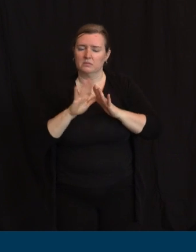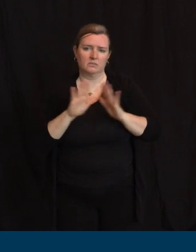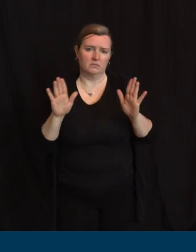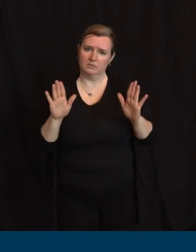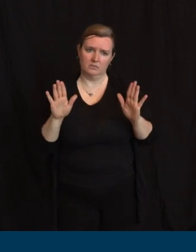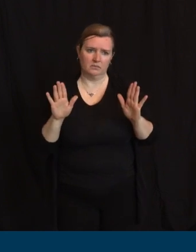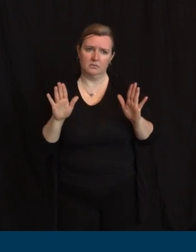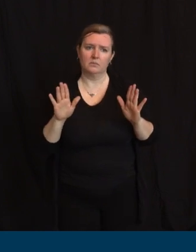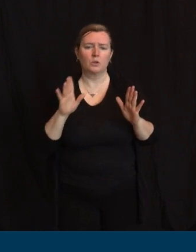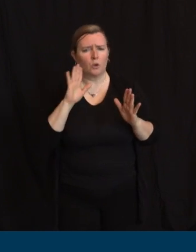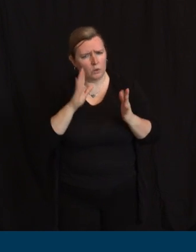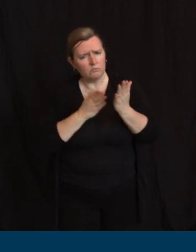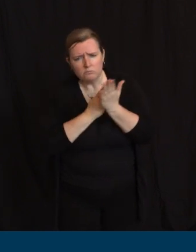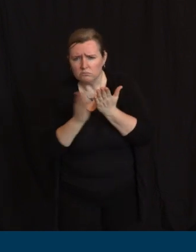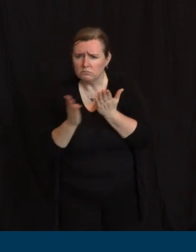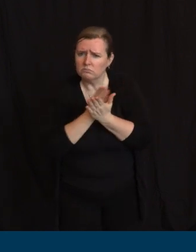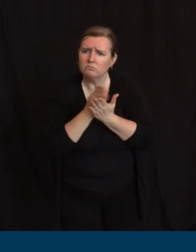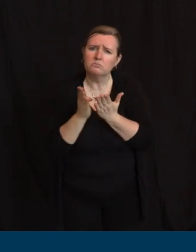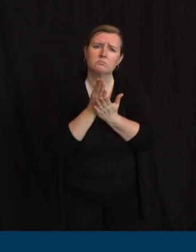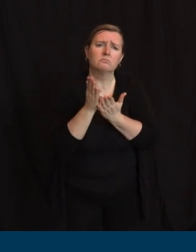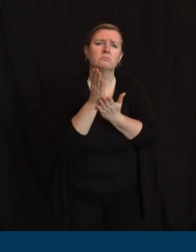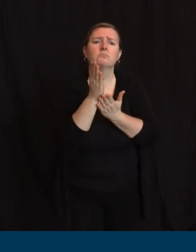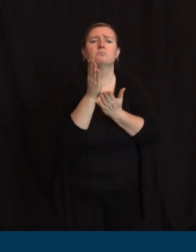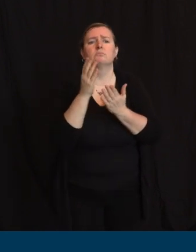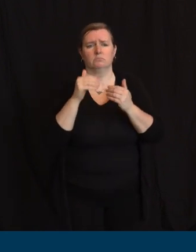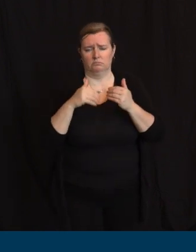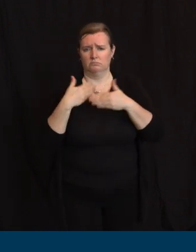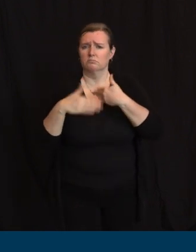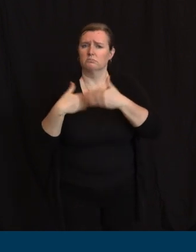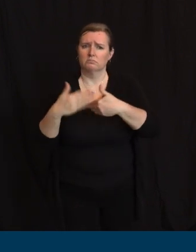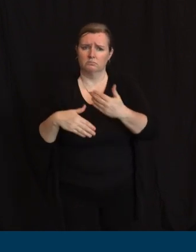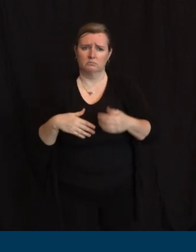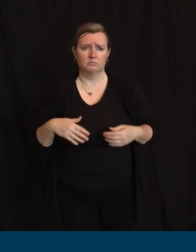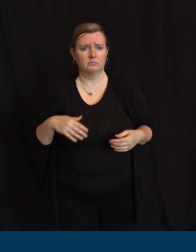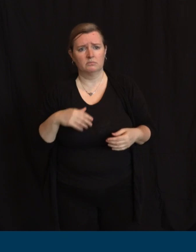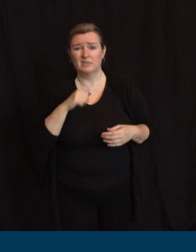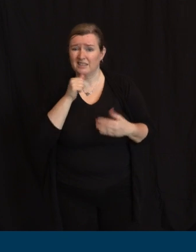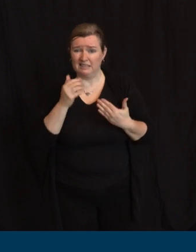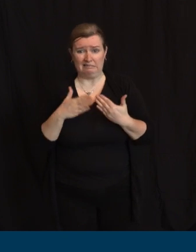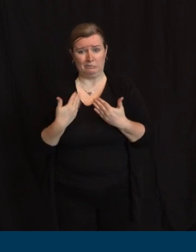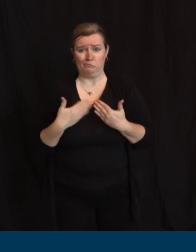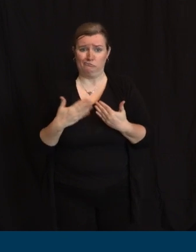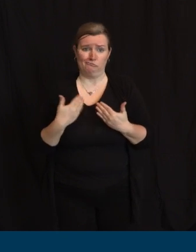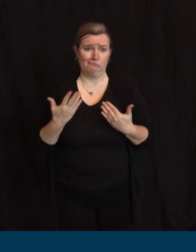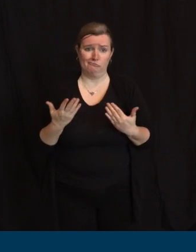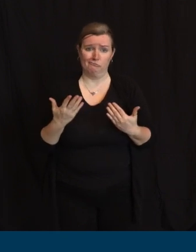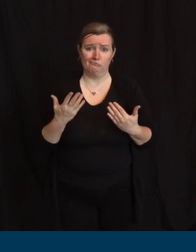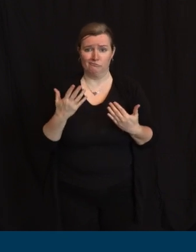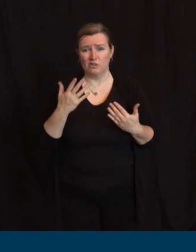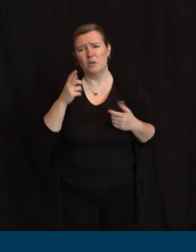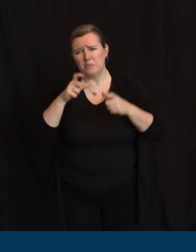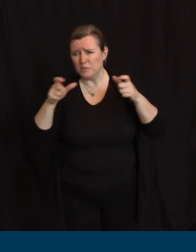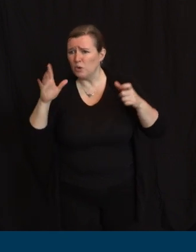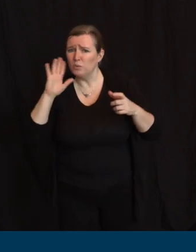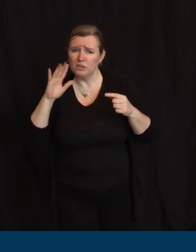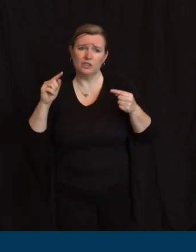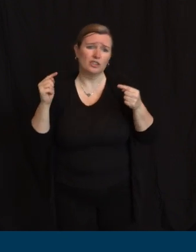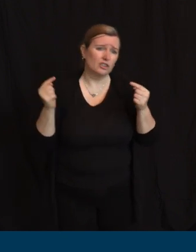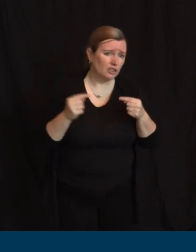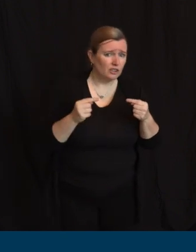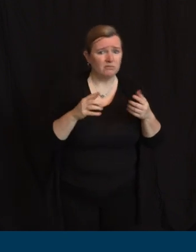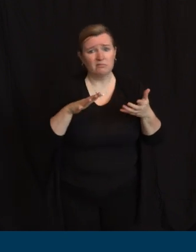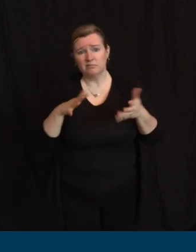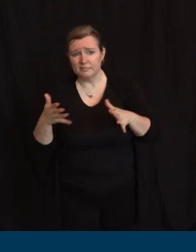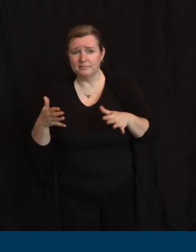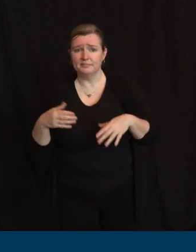unequivocally, not without cost. Look at the lives, the thousands now of lives we've lost. But we will, New Jersey,